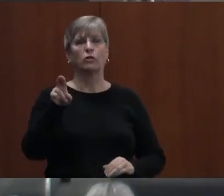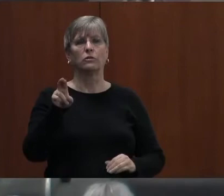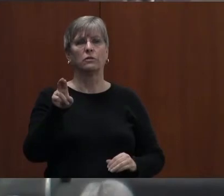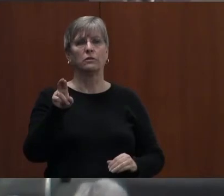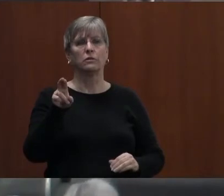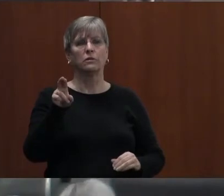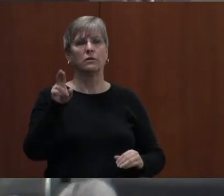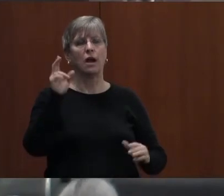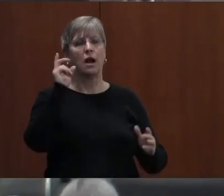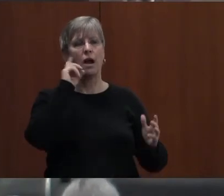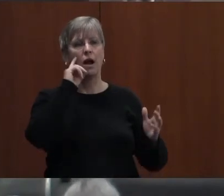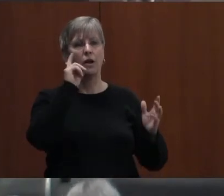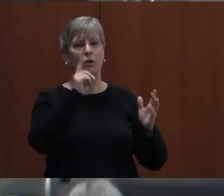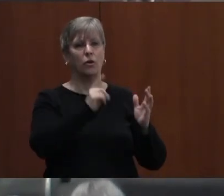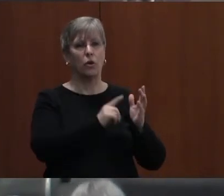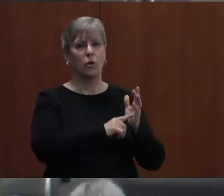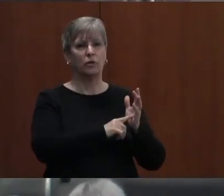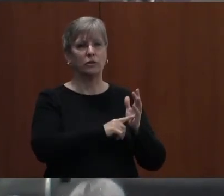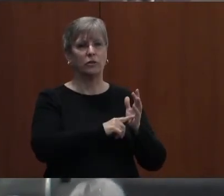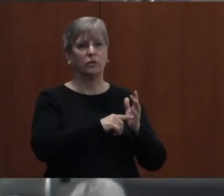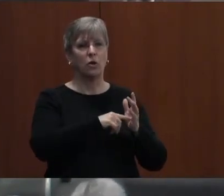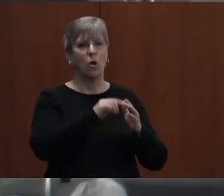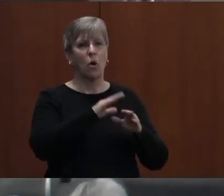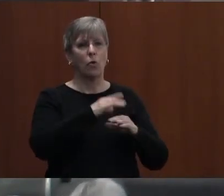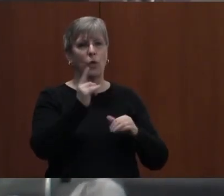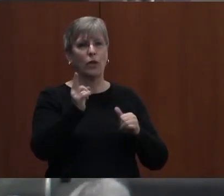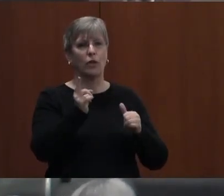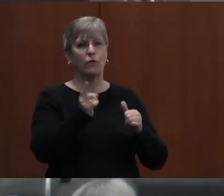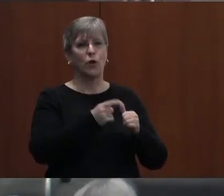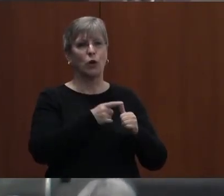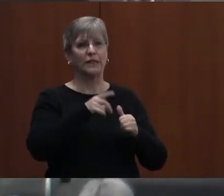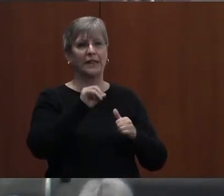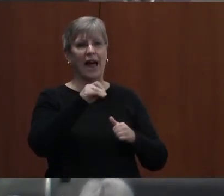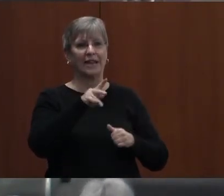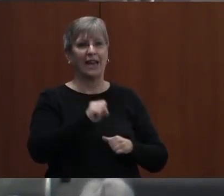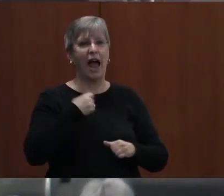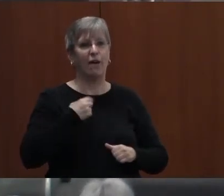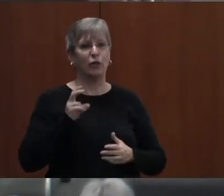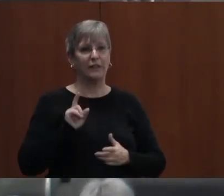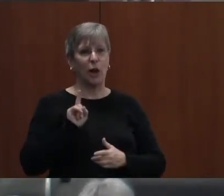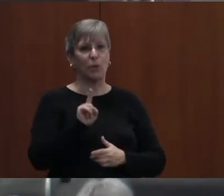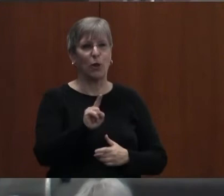I noticed on there, one of the first slides, I got to sit up